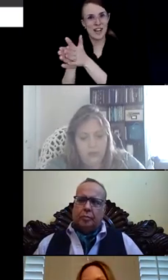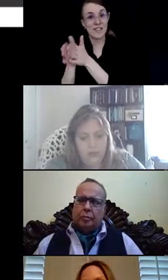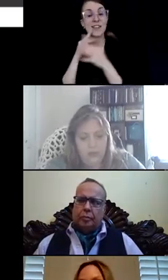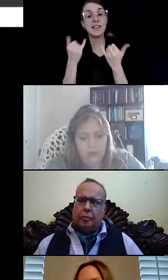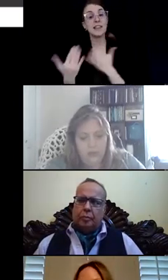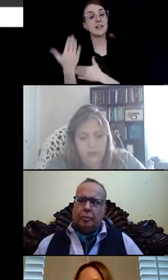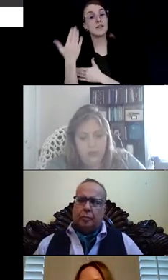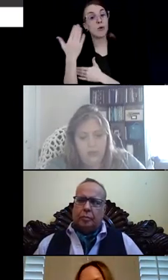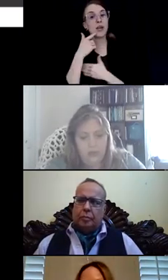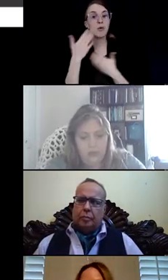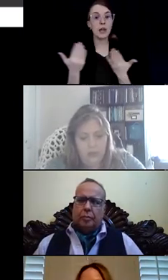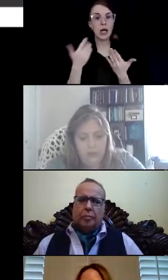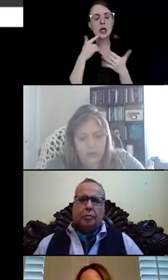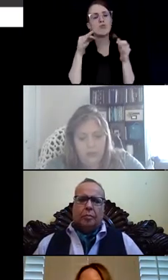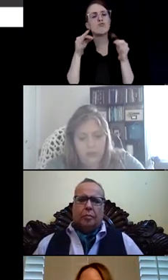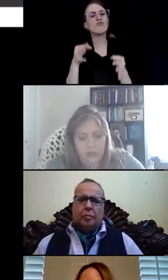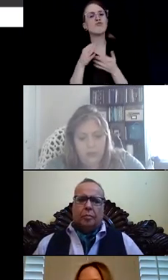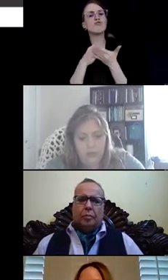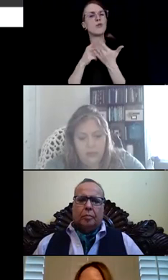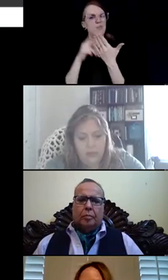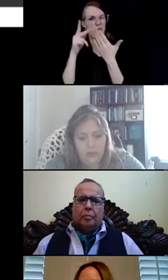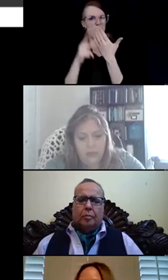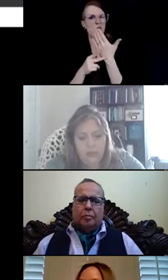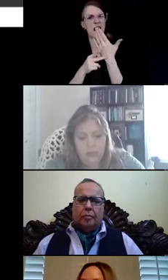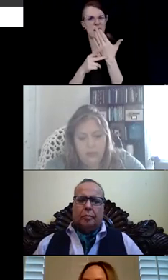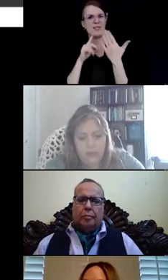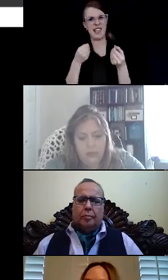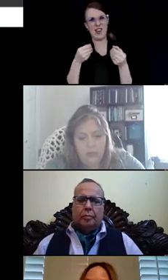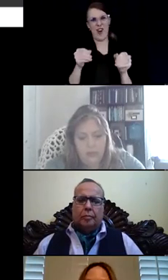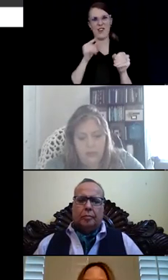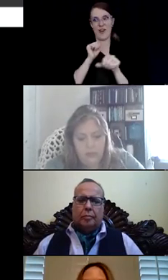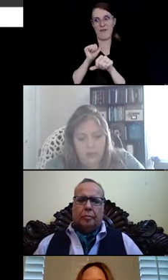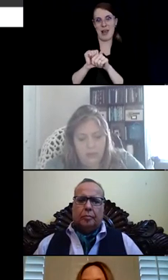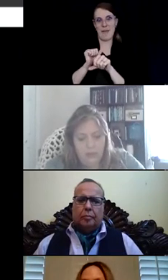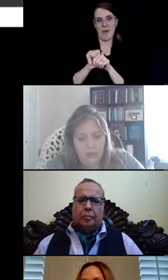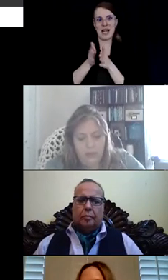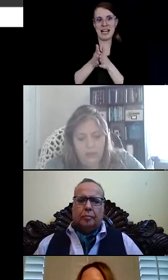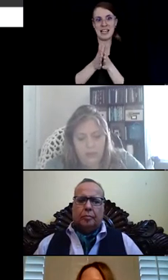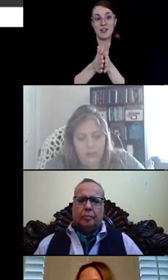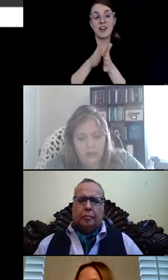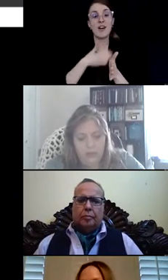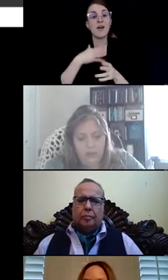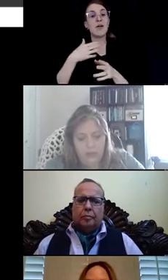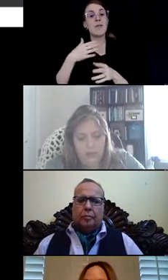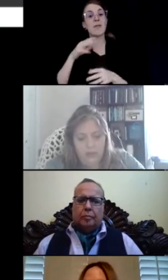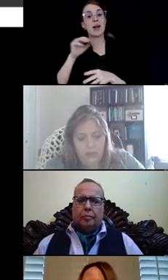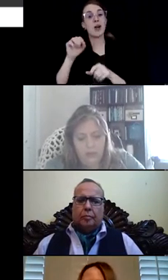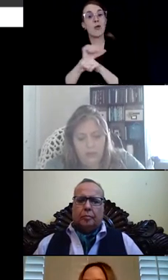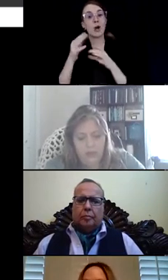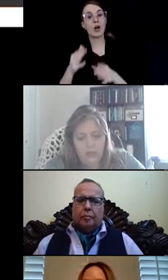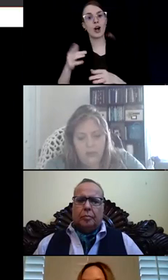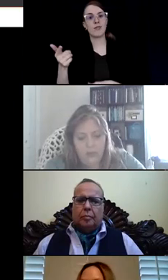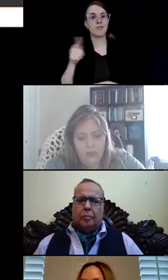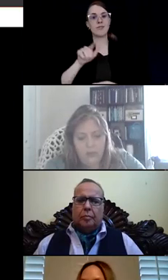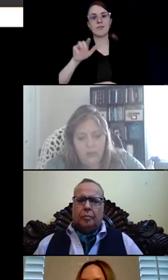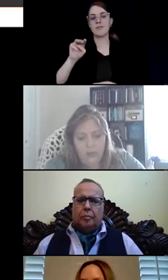speak about several of our programs here in the Office of Employer Initiatives. And I am joined by my colleague, Matt Snidecki. And with that, I will actually turn it